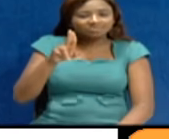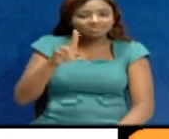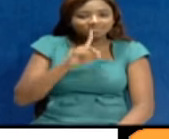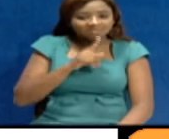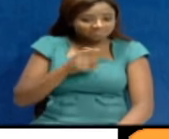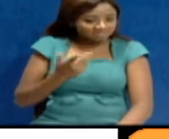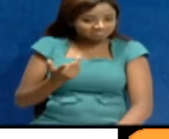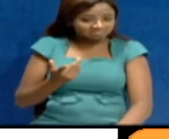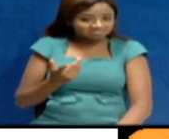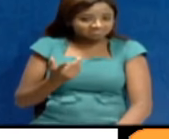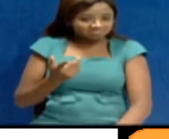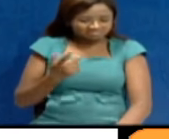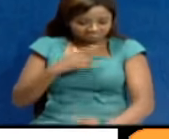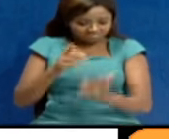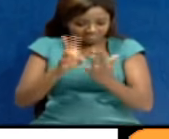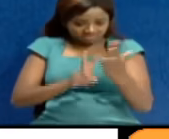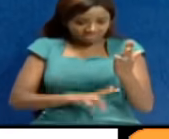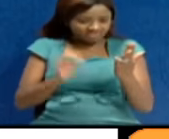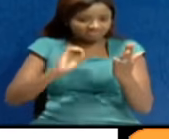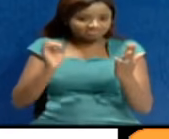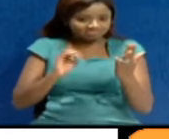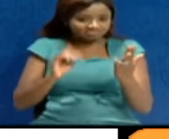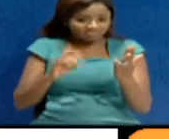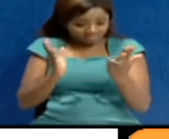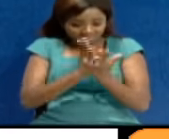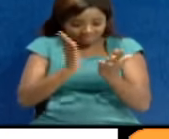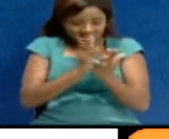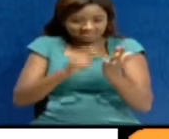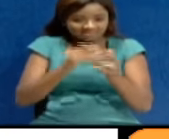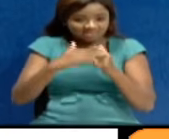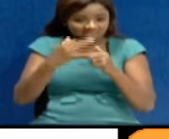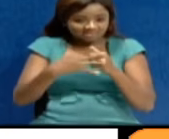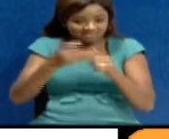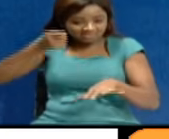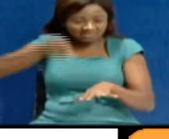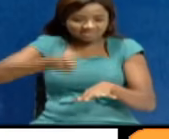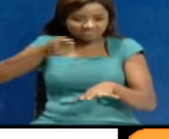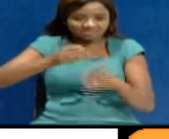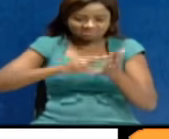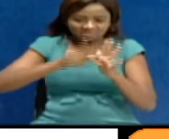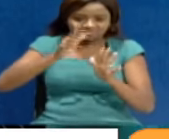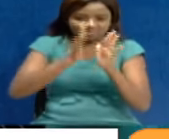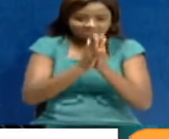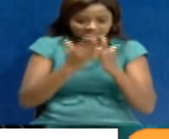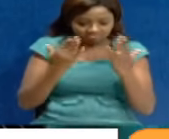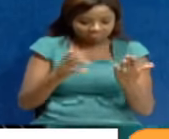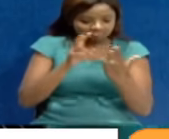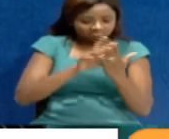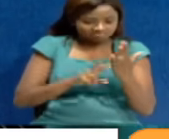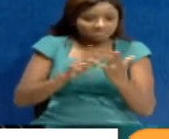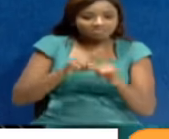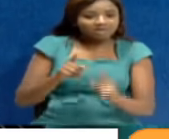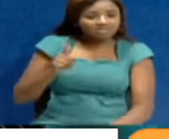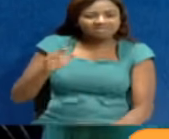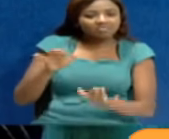judgment. It's a 98-page judgment. I have labored to study it carefully, and Honorable Tuju conceded that he's waiting to be advised by the